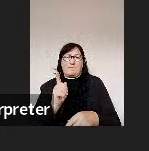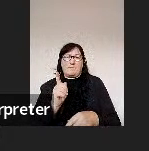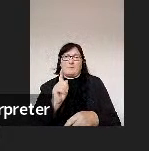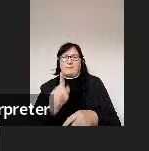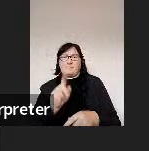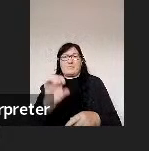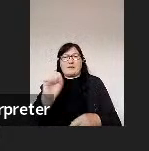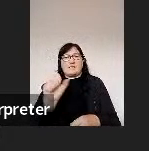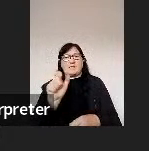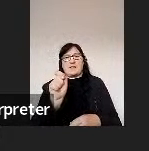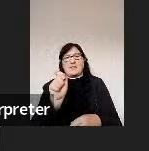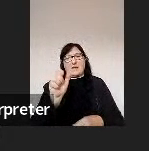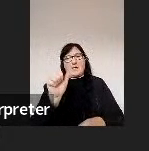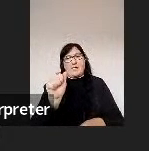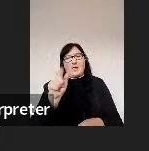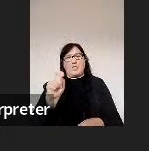application.